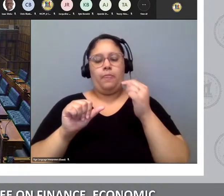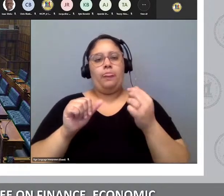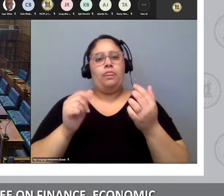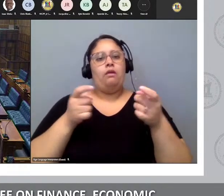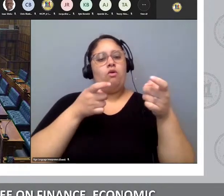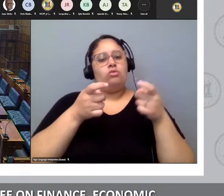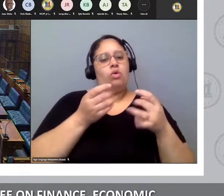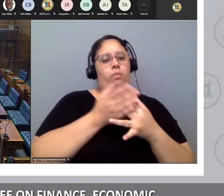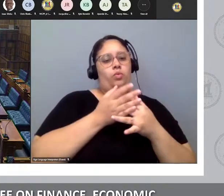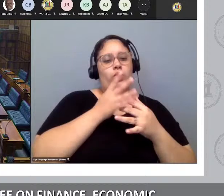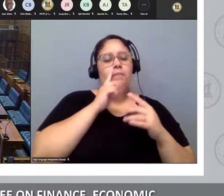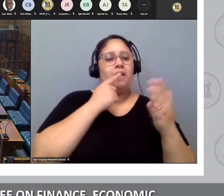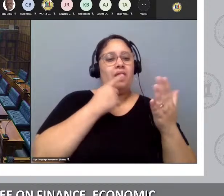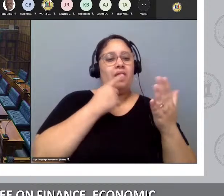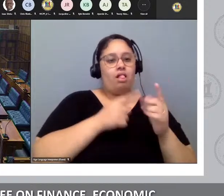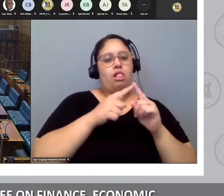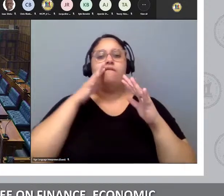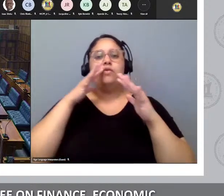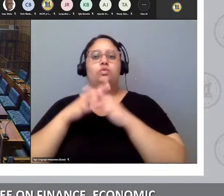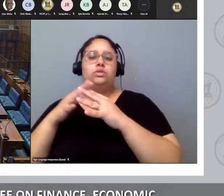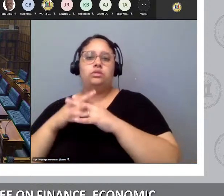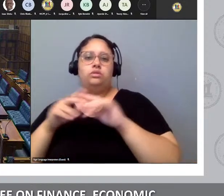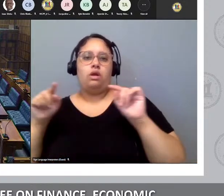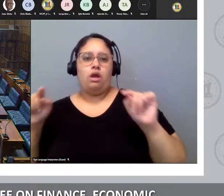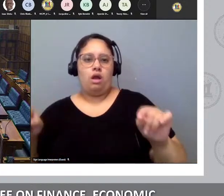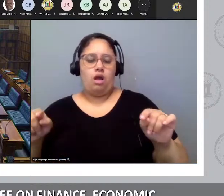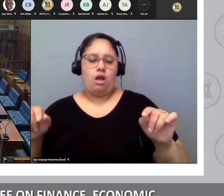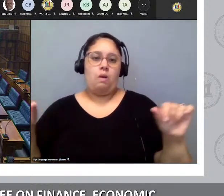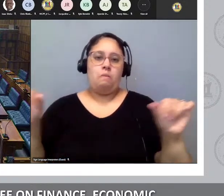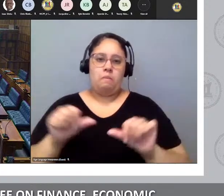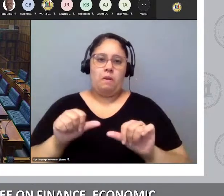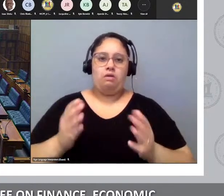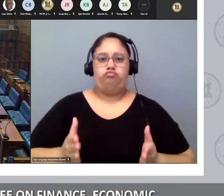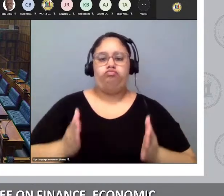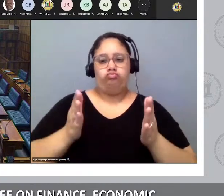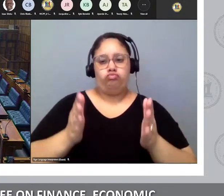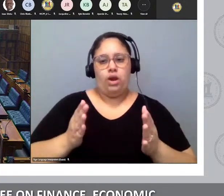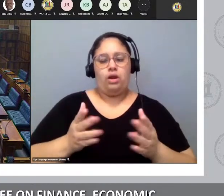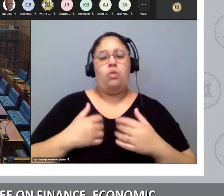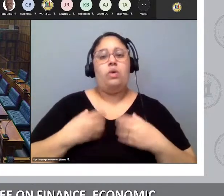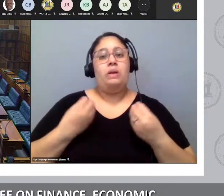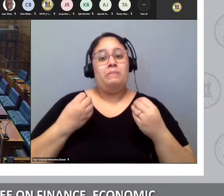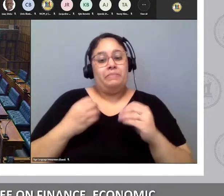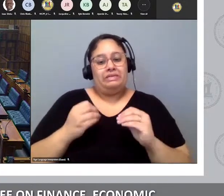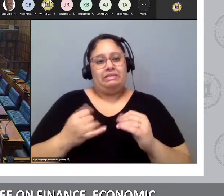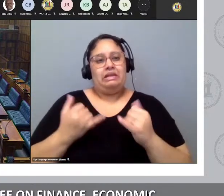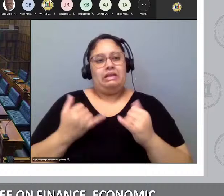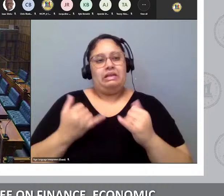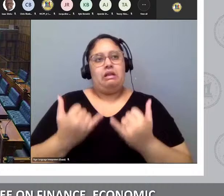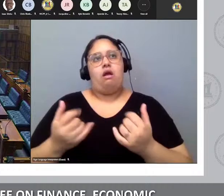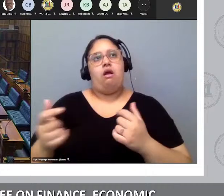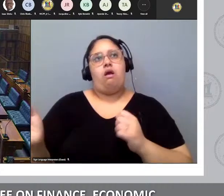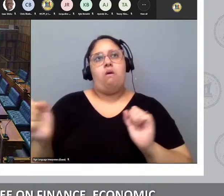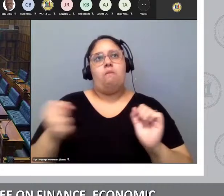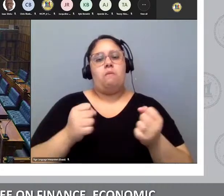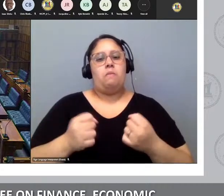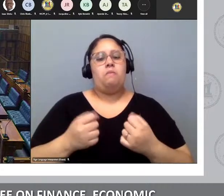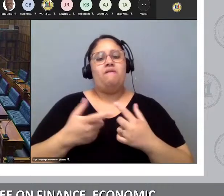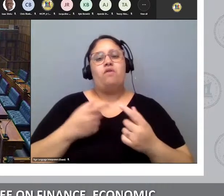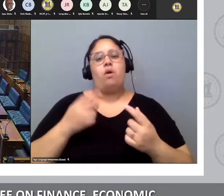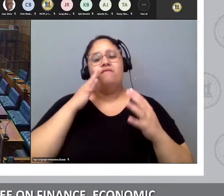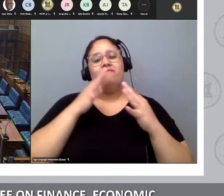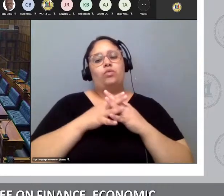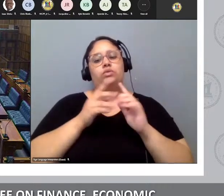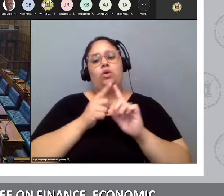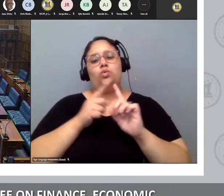Beville and vaa we still currently reinstating between vaa and um salba there is uh